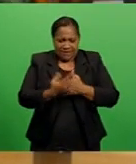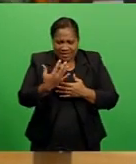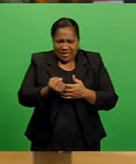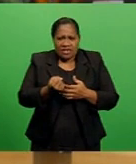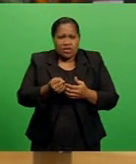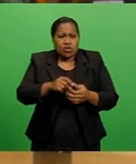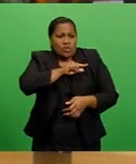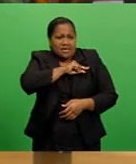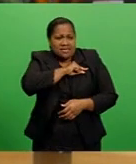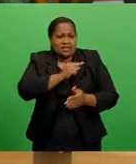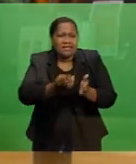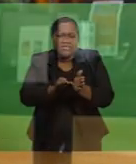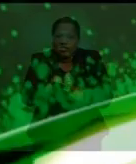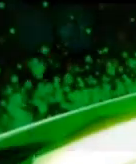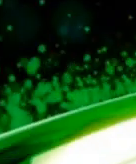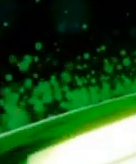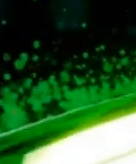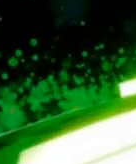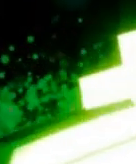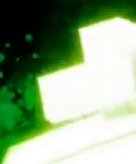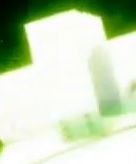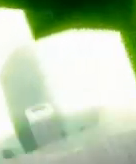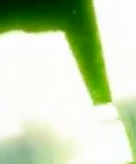provided at any cost.